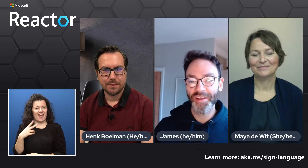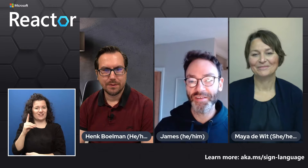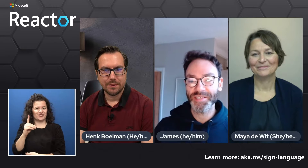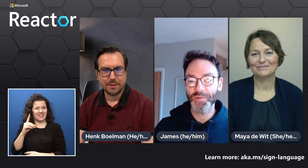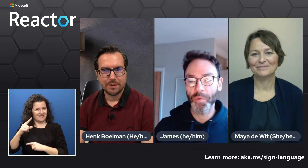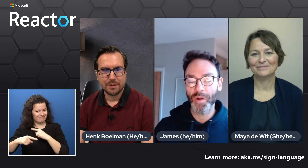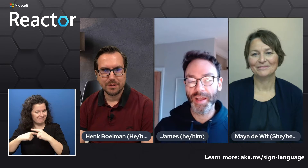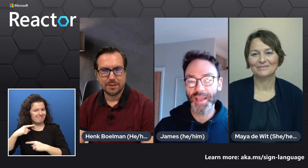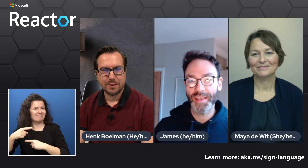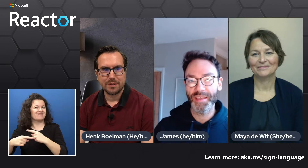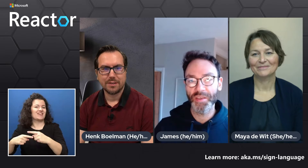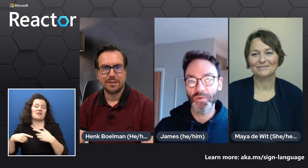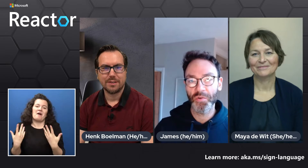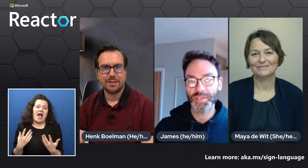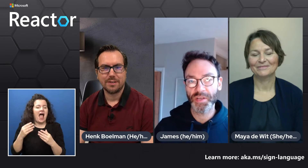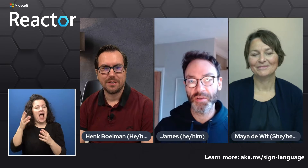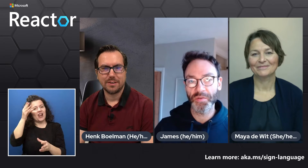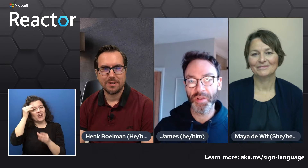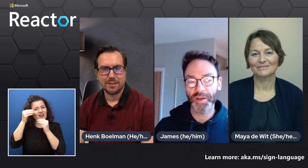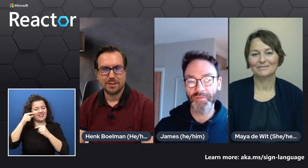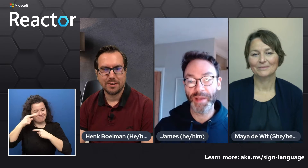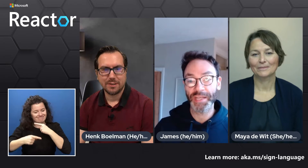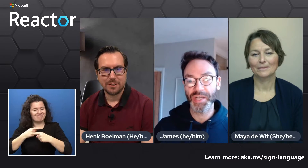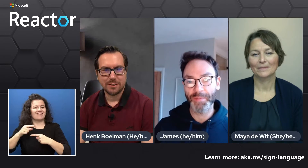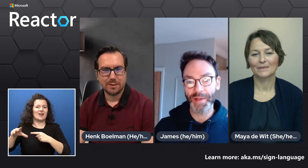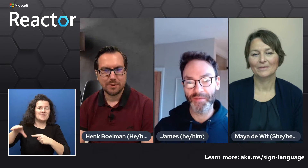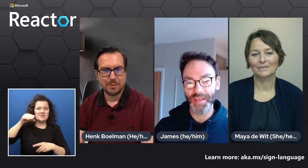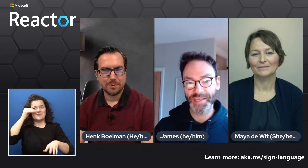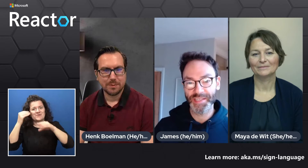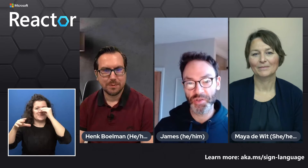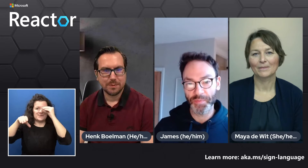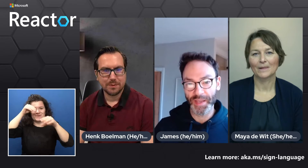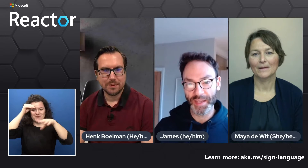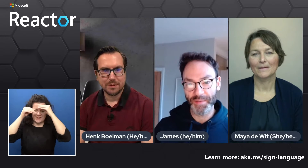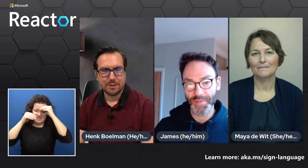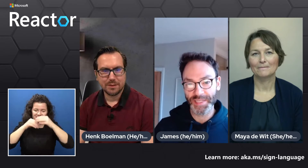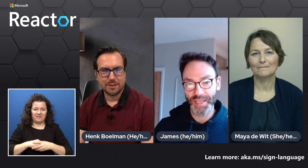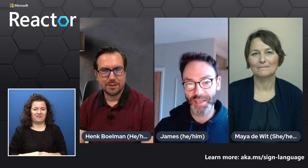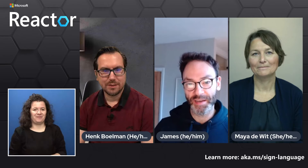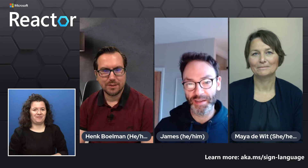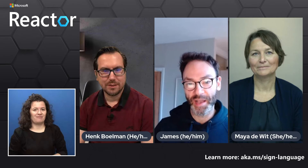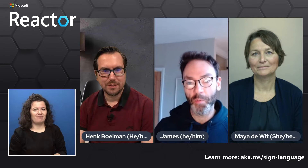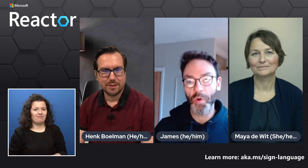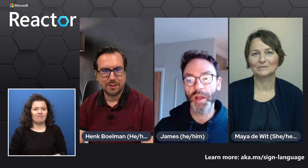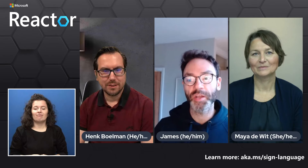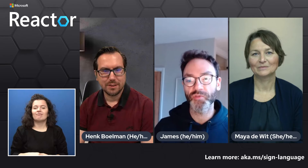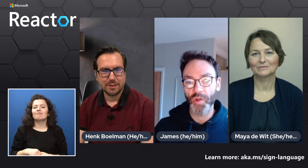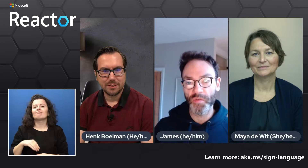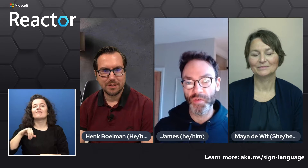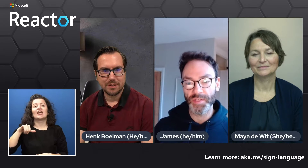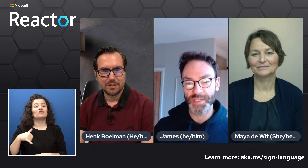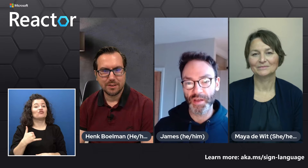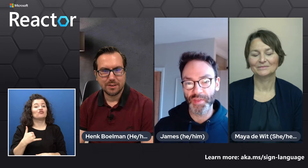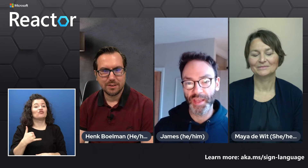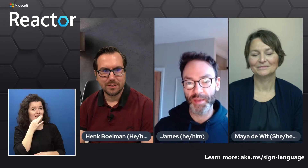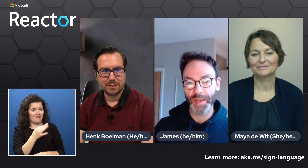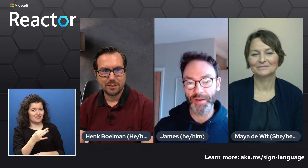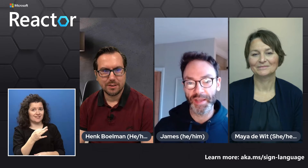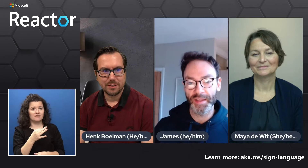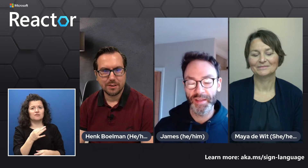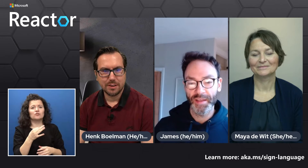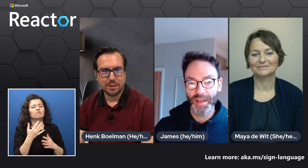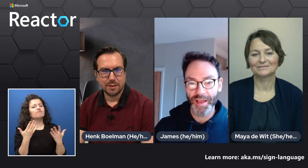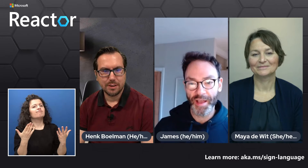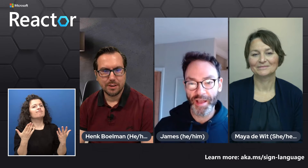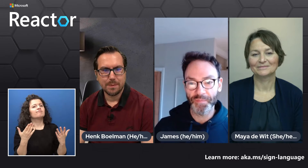Henk, can I ask why you're so kind of passionate about this topic in particular, and what kind of drove you to start thinking about